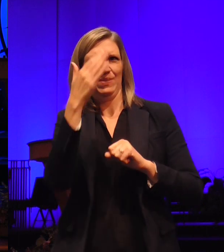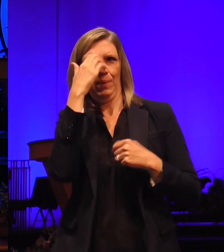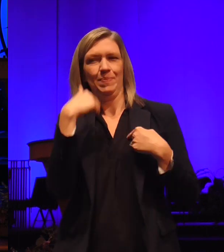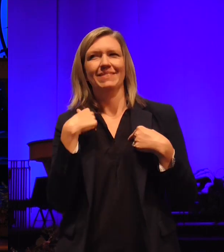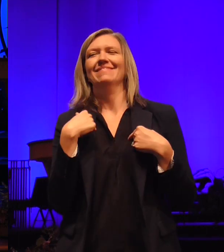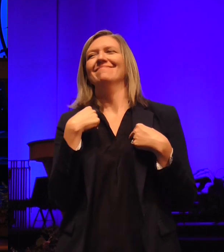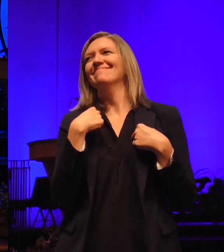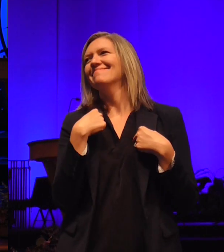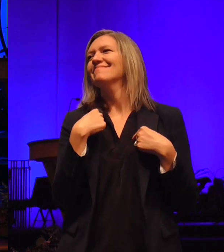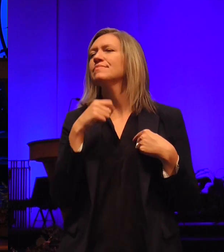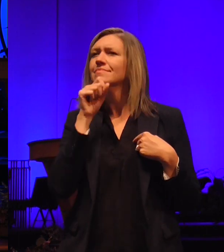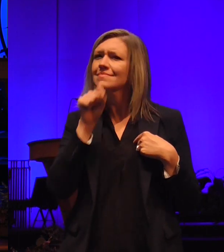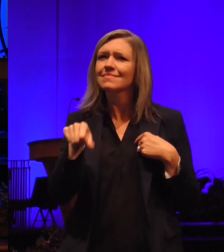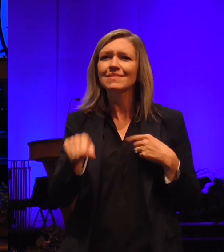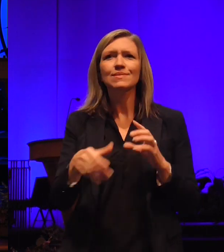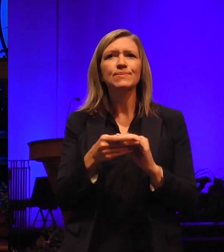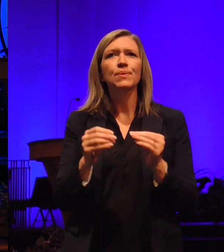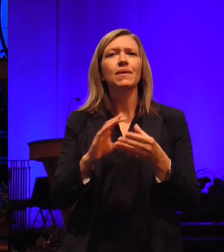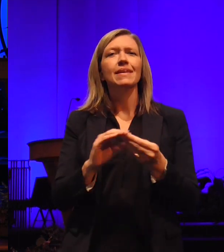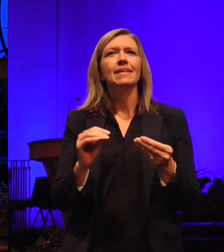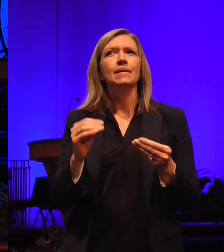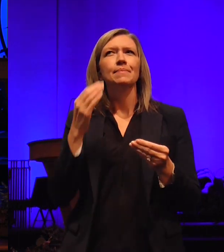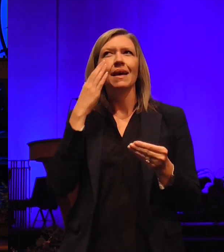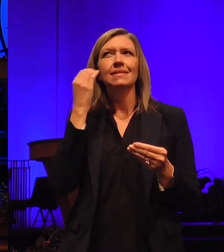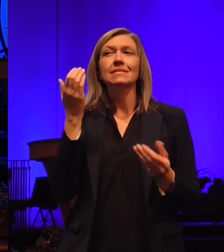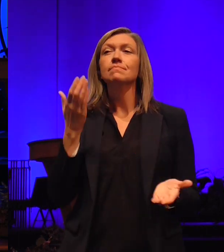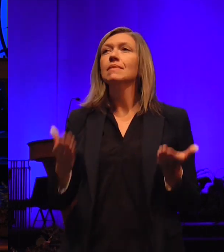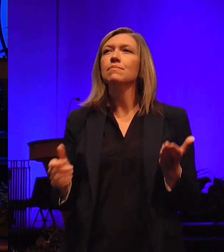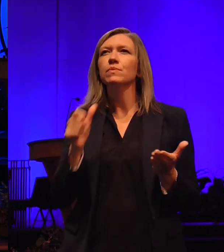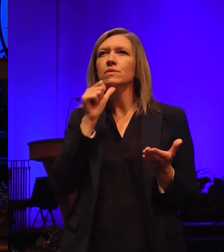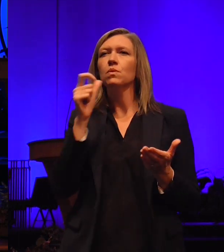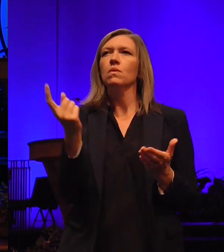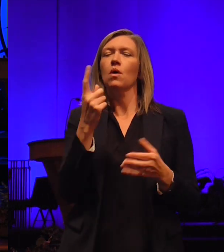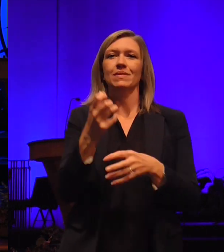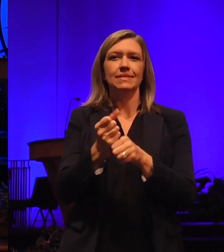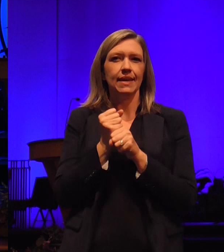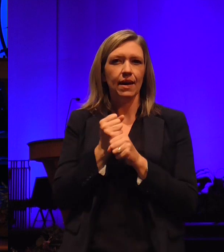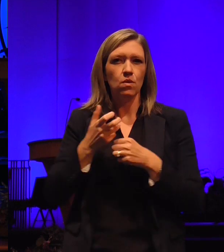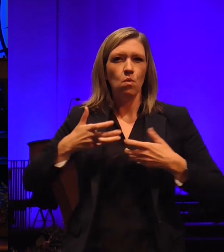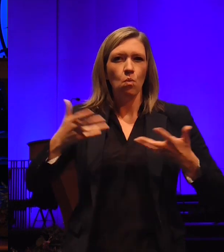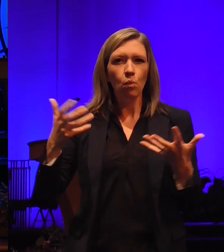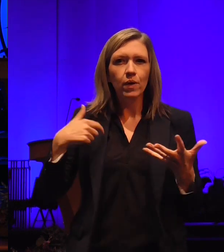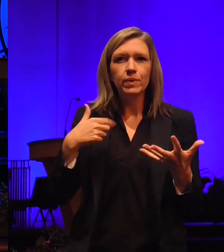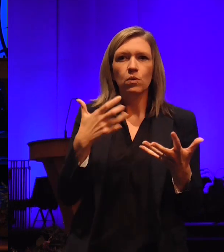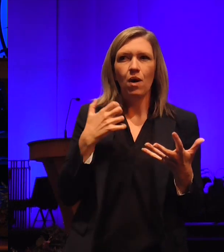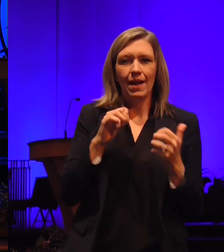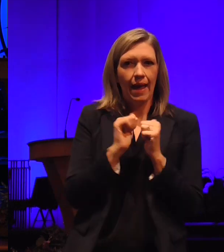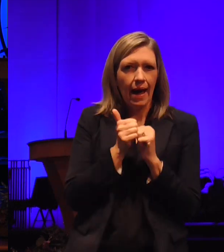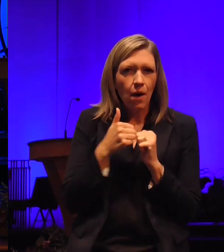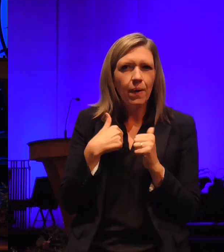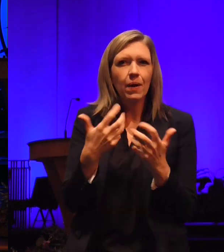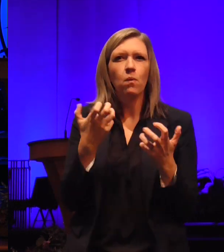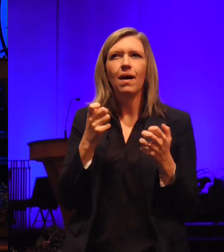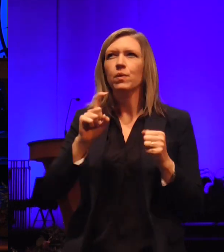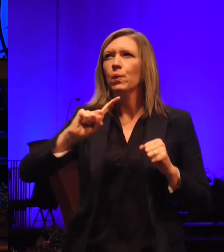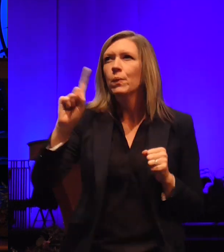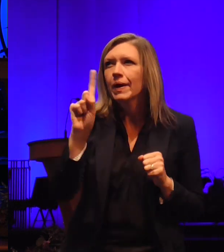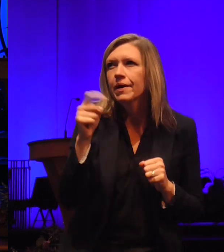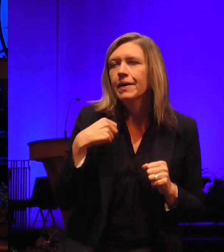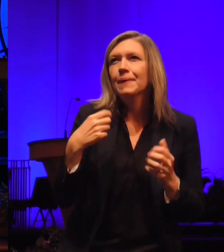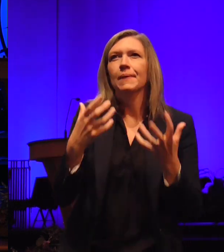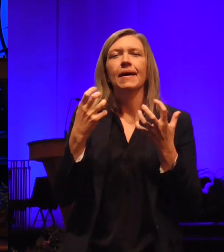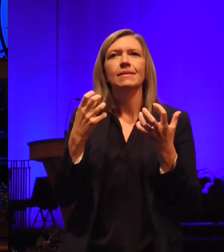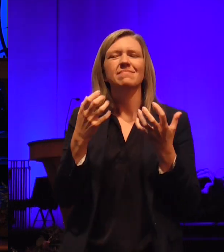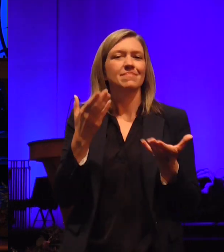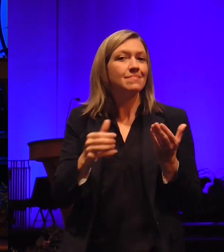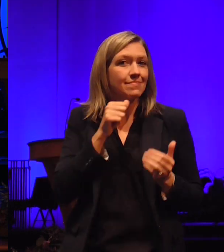And I love the story because it speaks to this idea that we may not always get what we want the way we want it, where we want it,